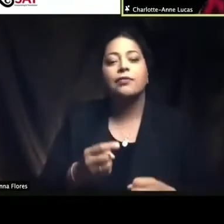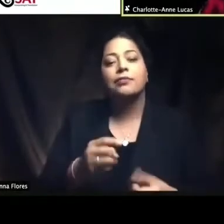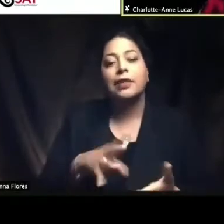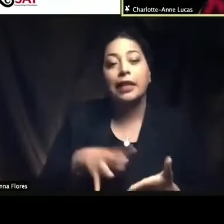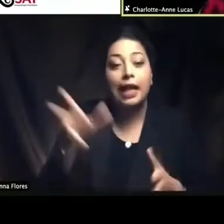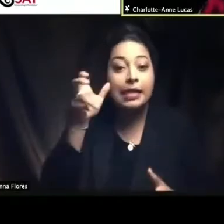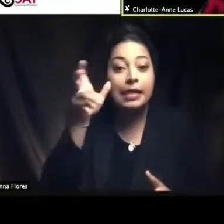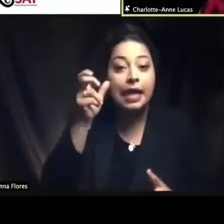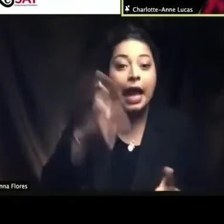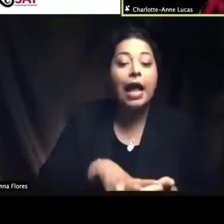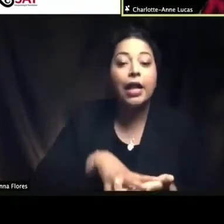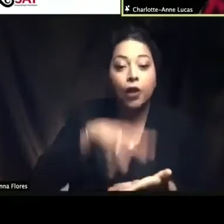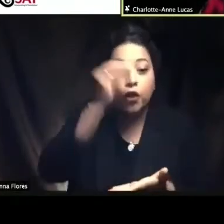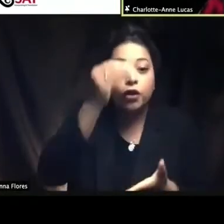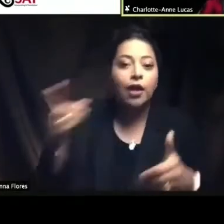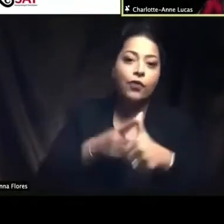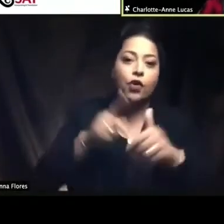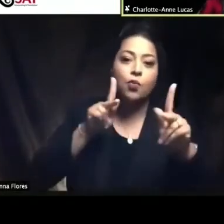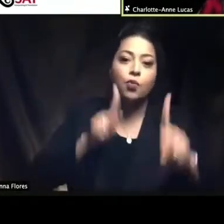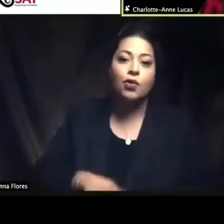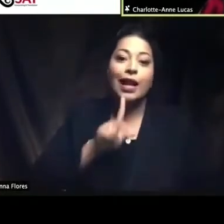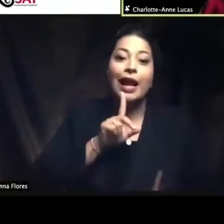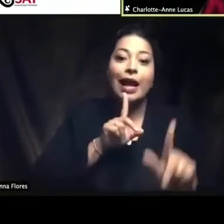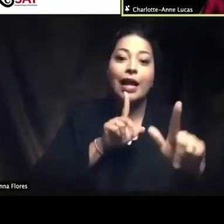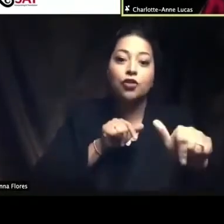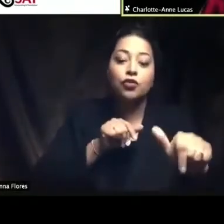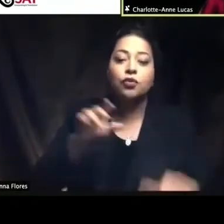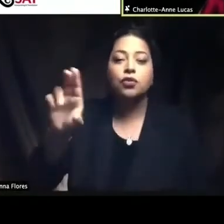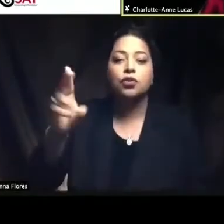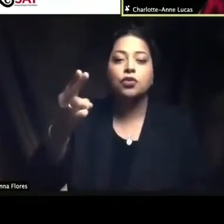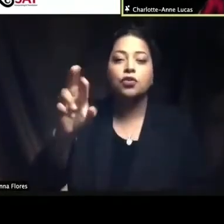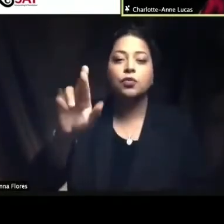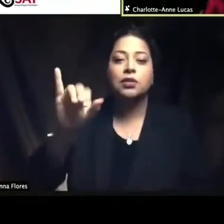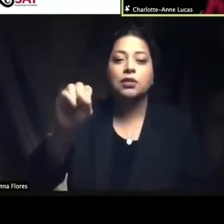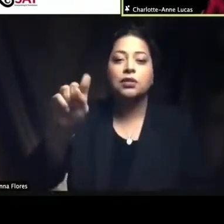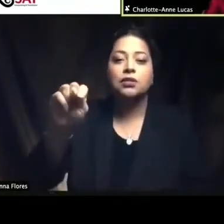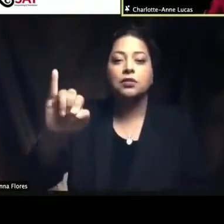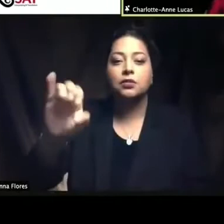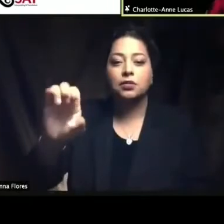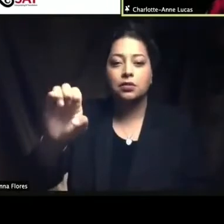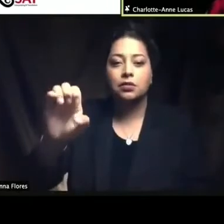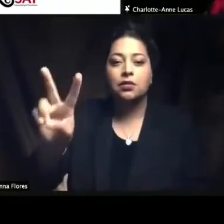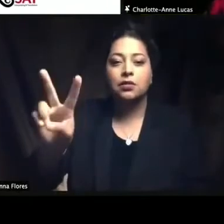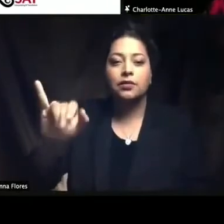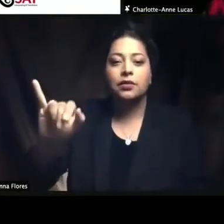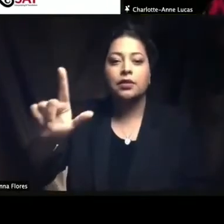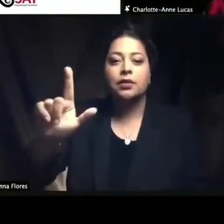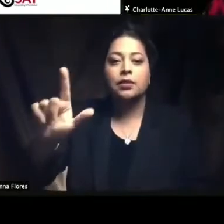And the first person to answer this will be Christy Villanueva.